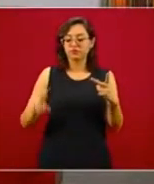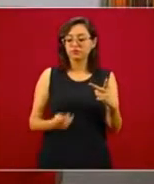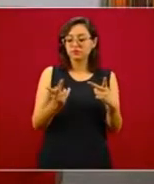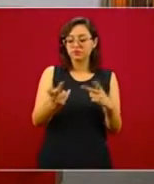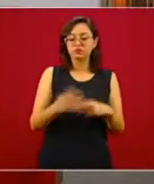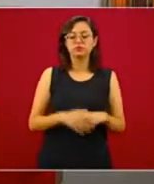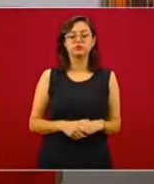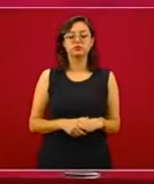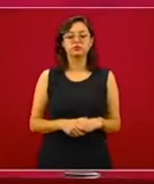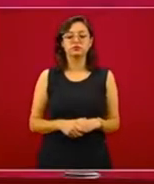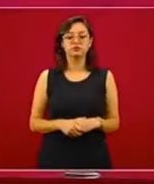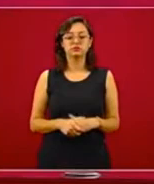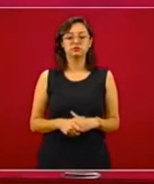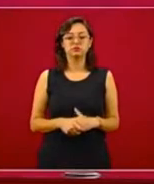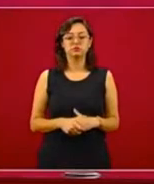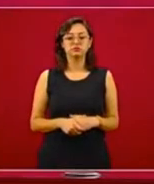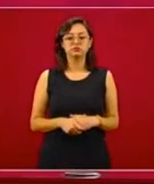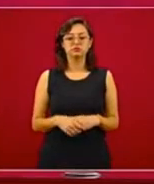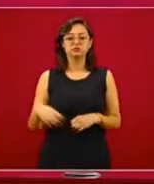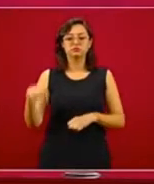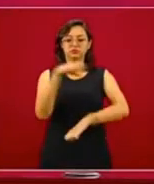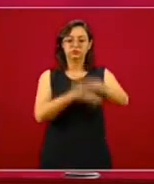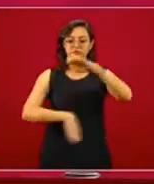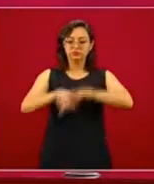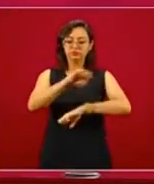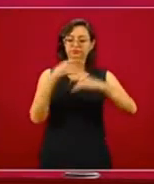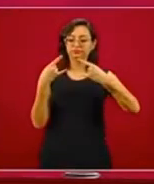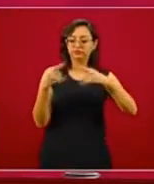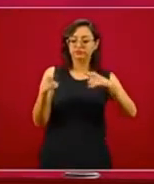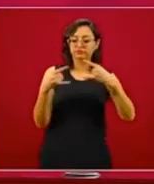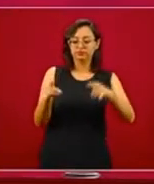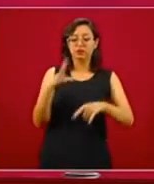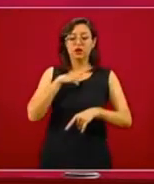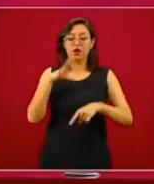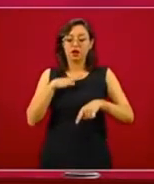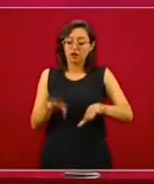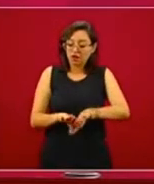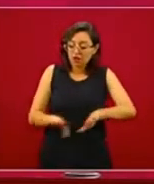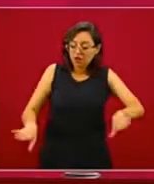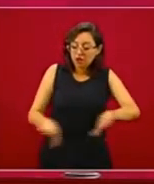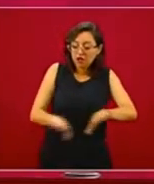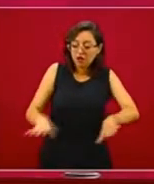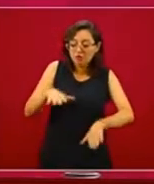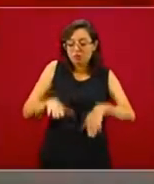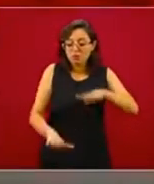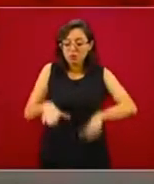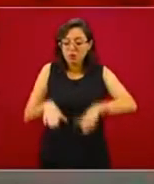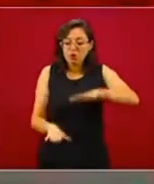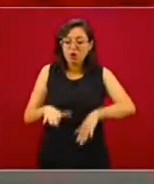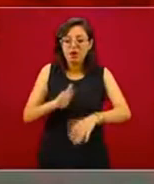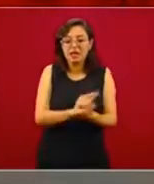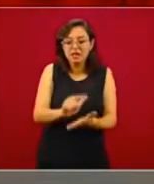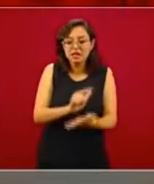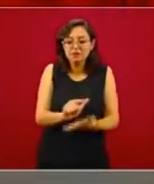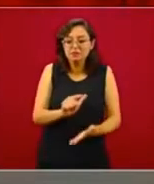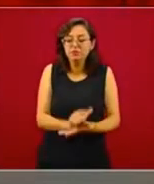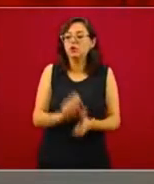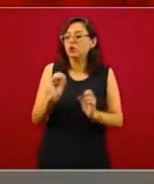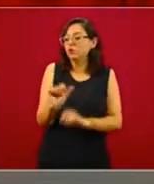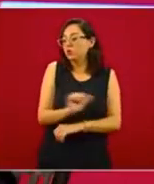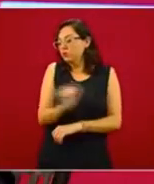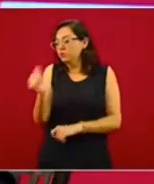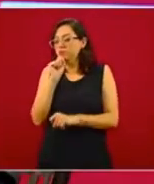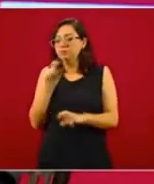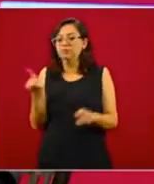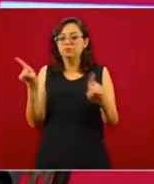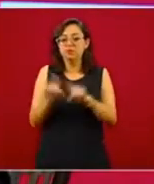companies. The second question is, does the company have at the entrances the sanitizing mats or